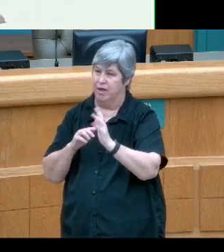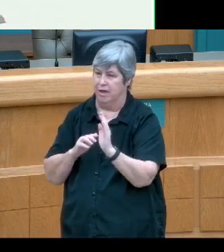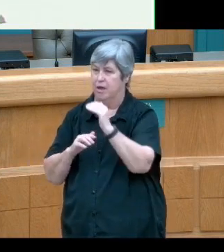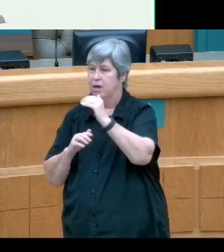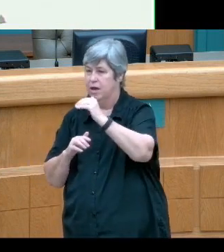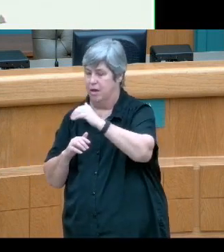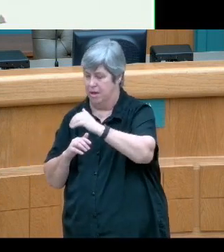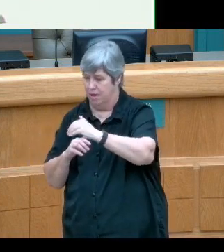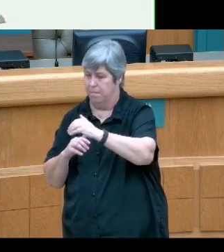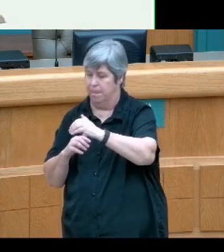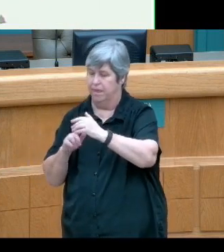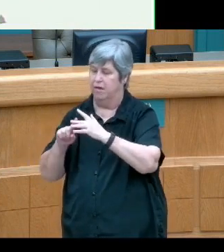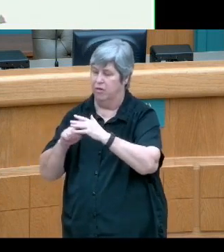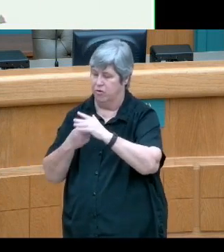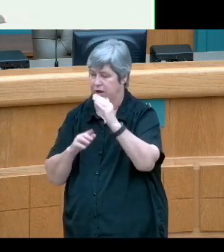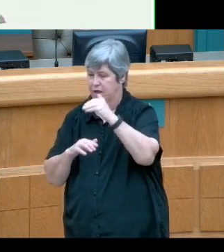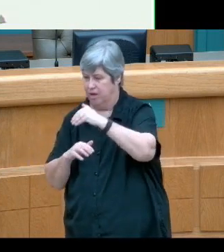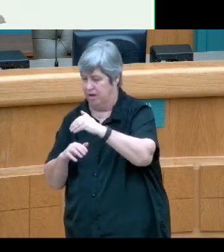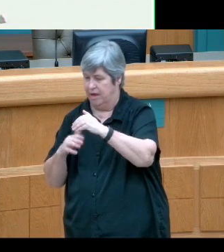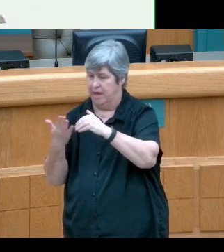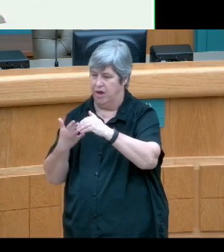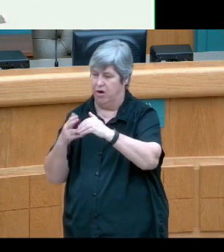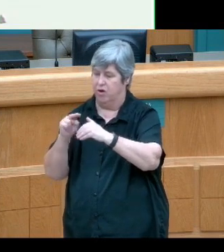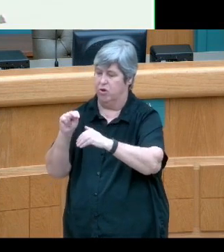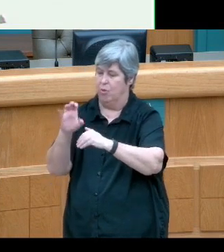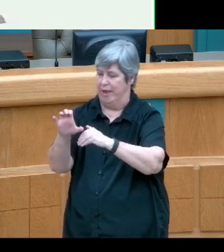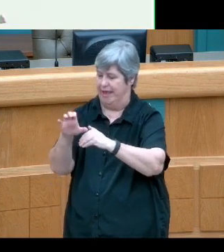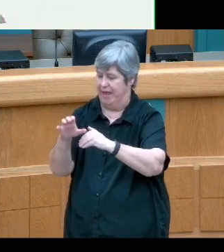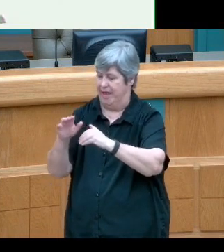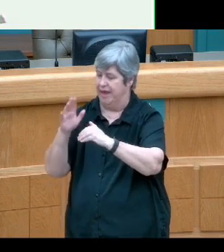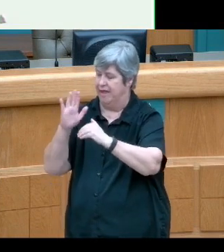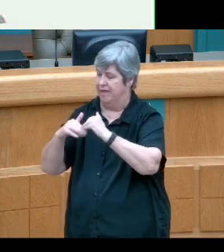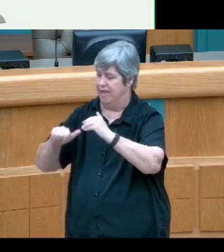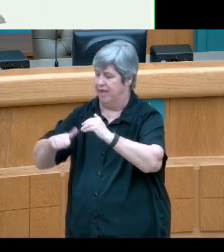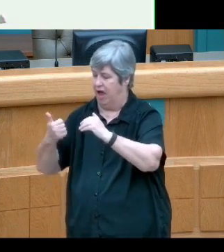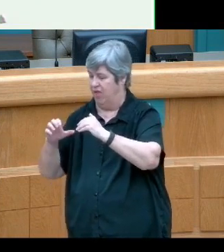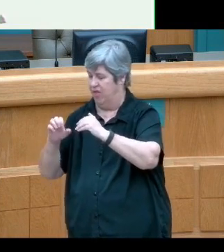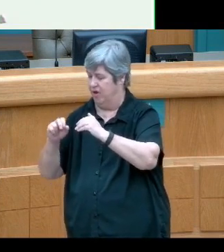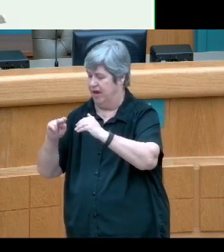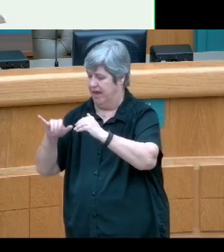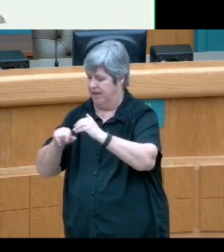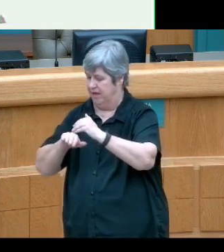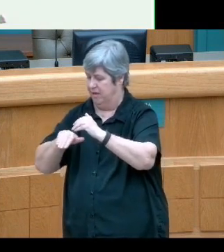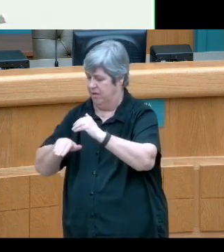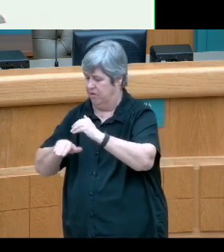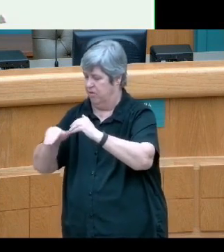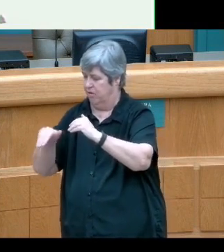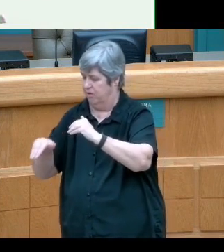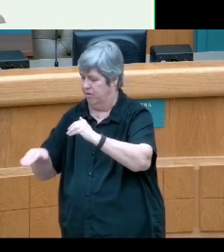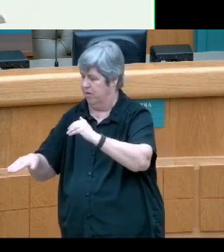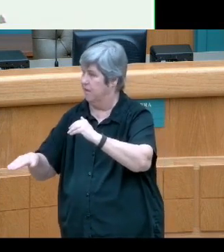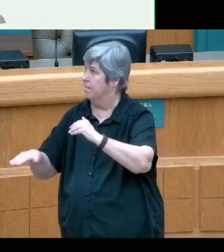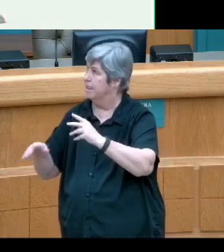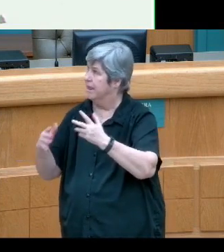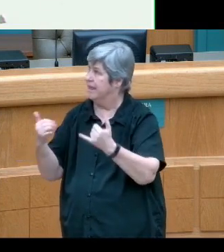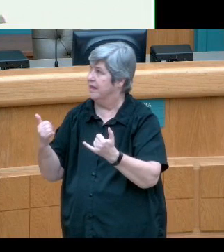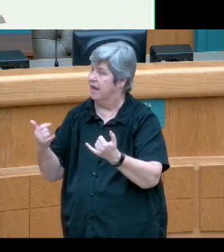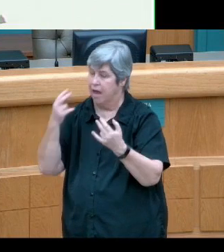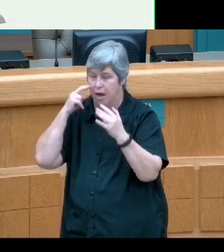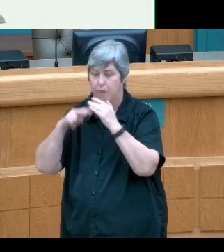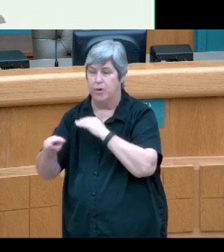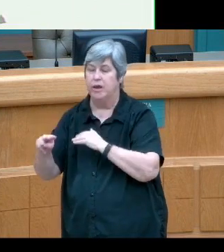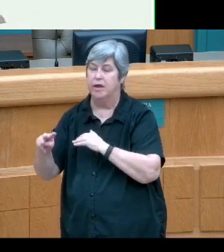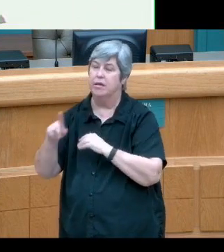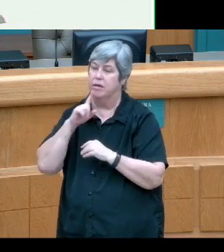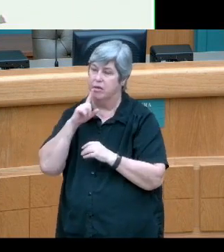in the Nueces County area as opposed to the rest of the Coastal Bend, and you can see today that it predicts that